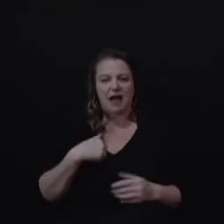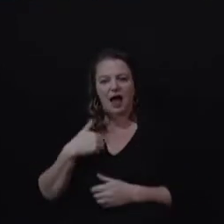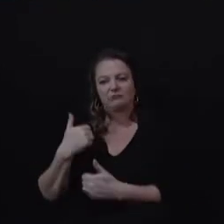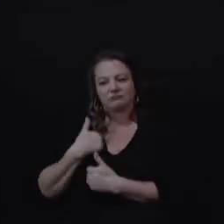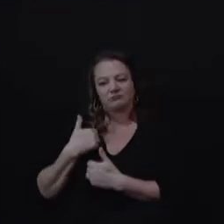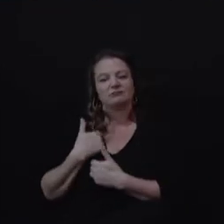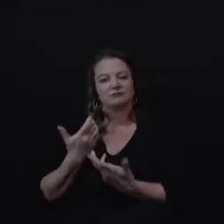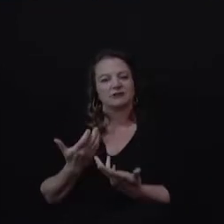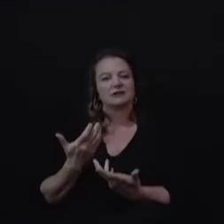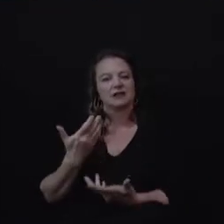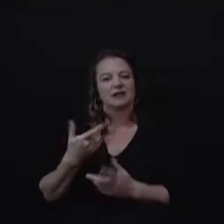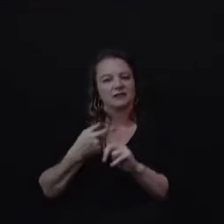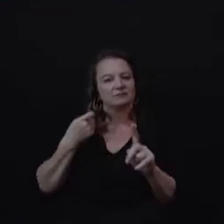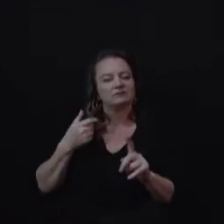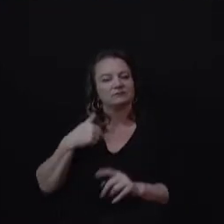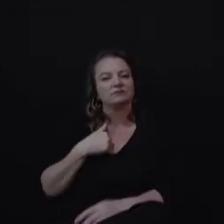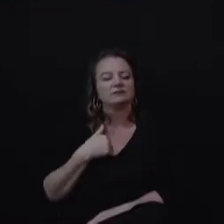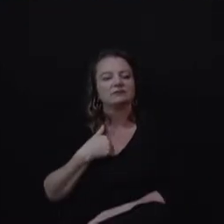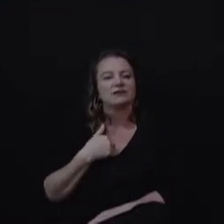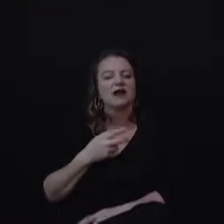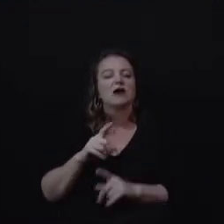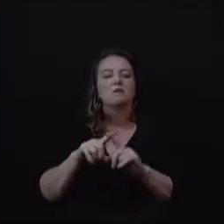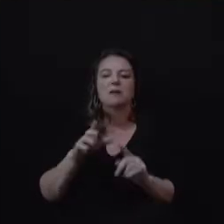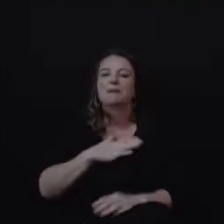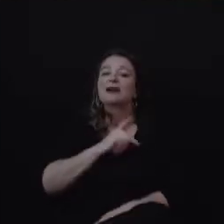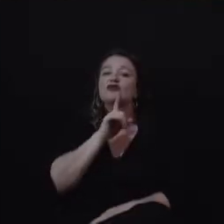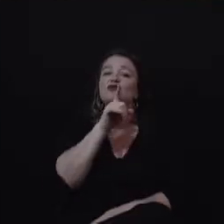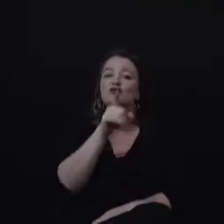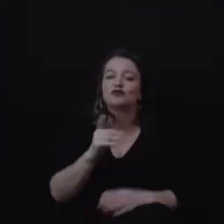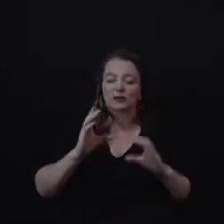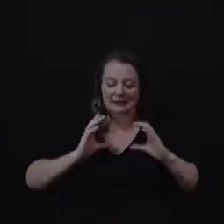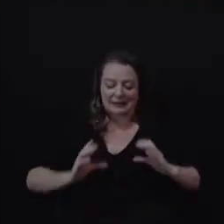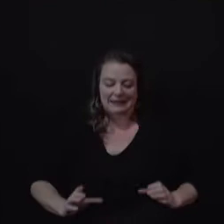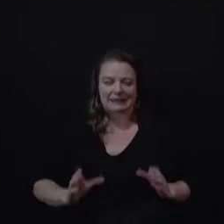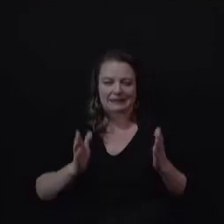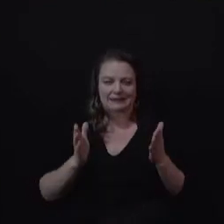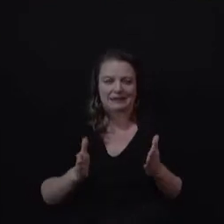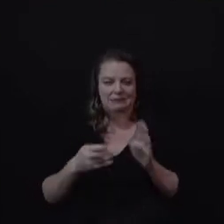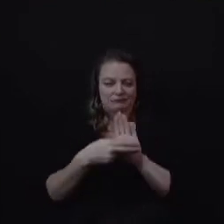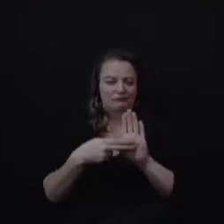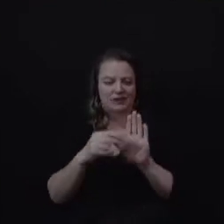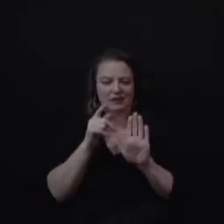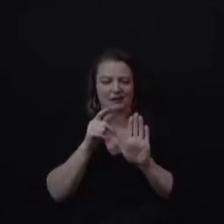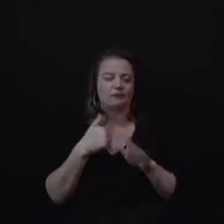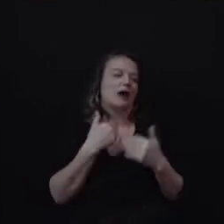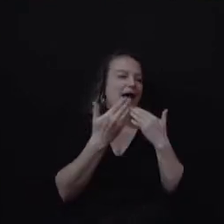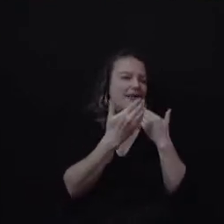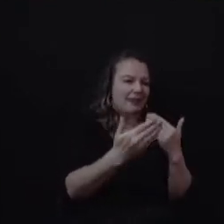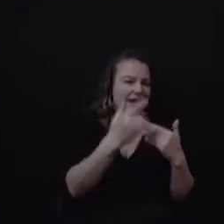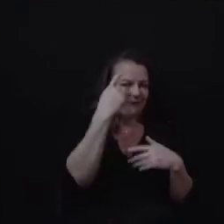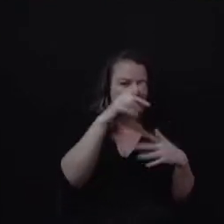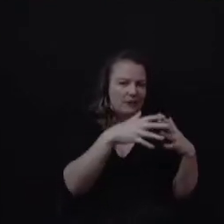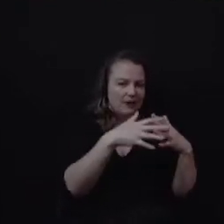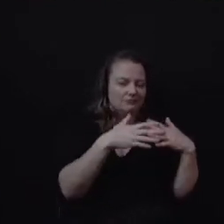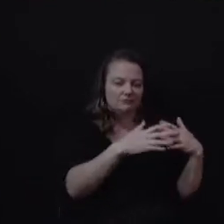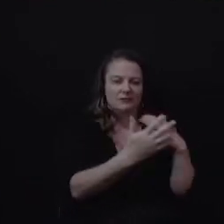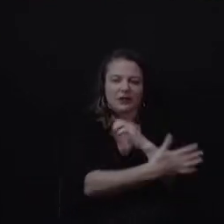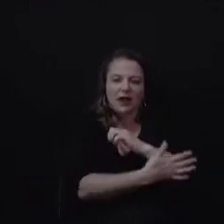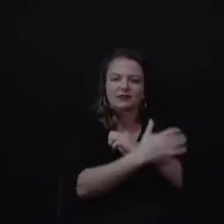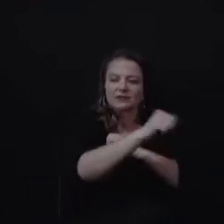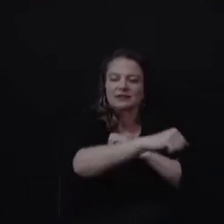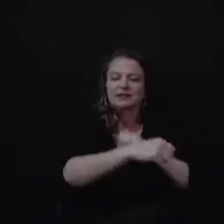veteran, but my true citizenship, I thank God for my country, I fought for my country, but my